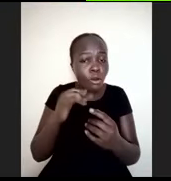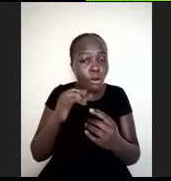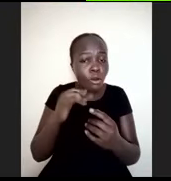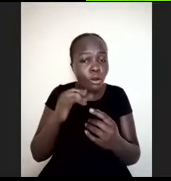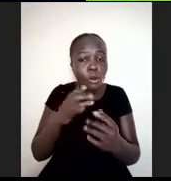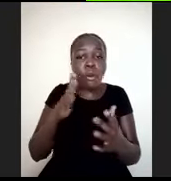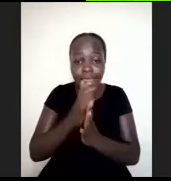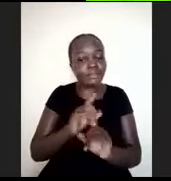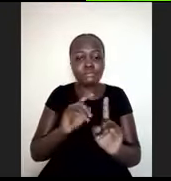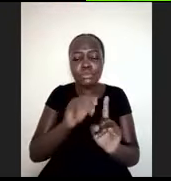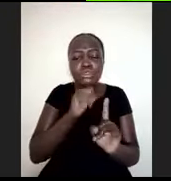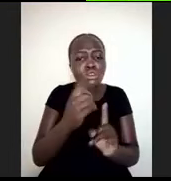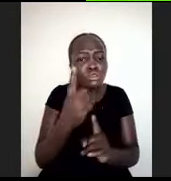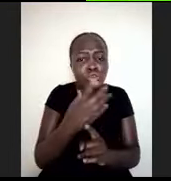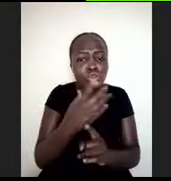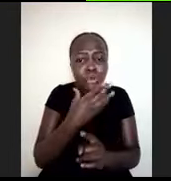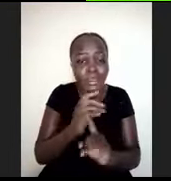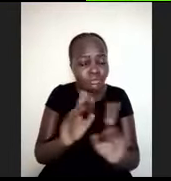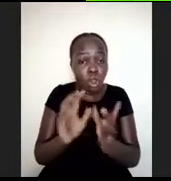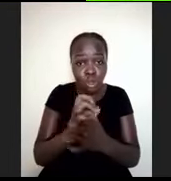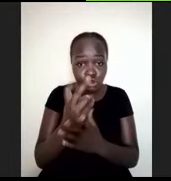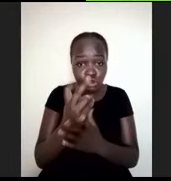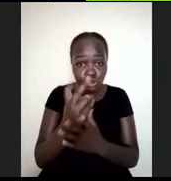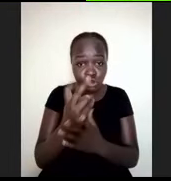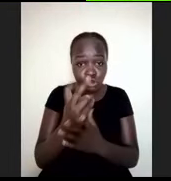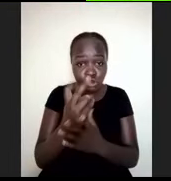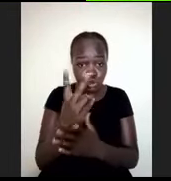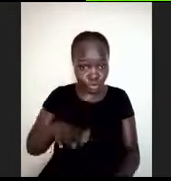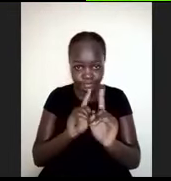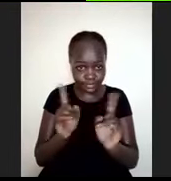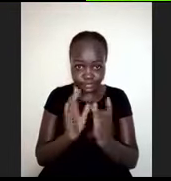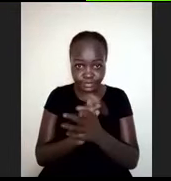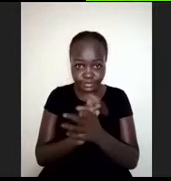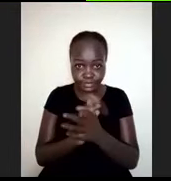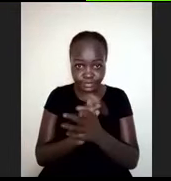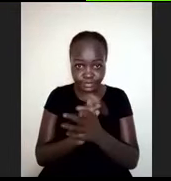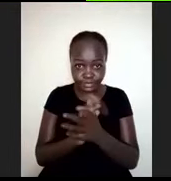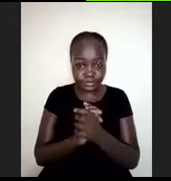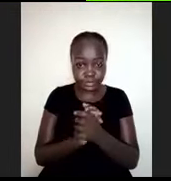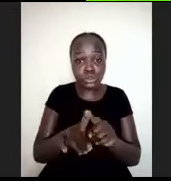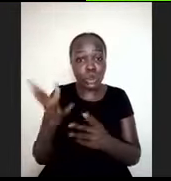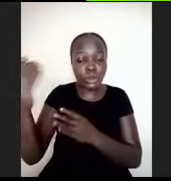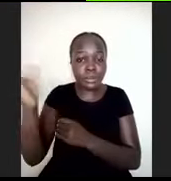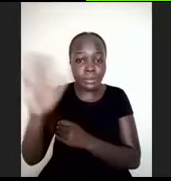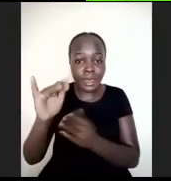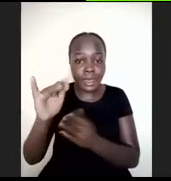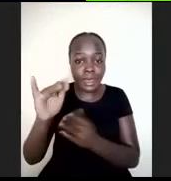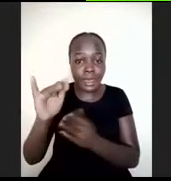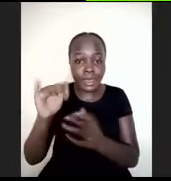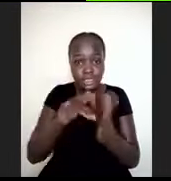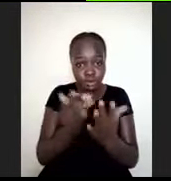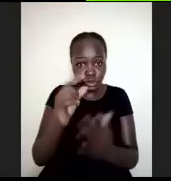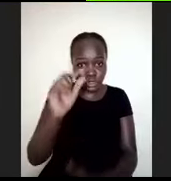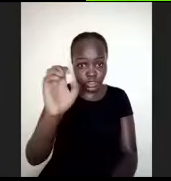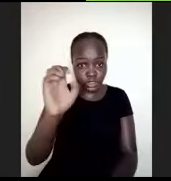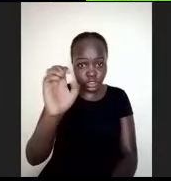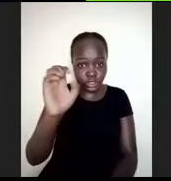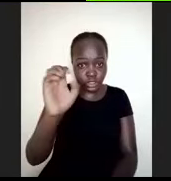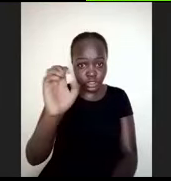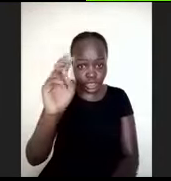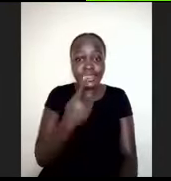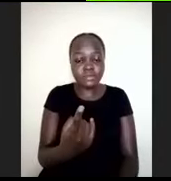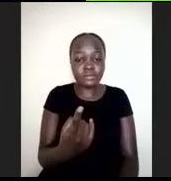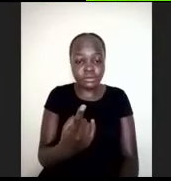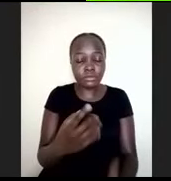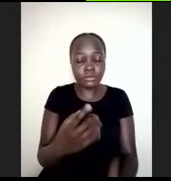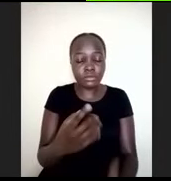together. And he goes back into the book of Genesis and he says that God created male and female. And for